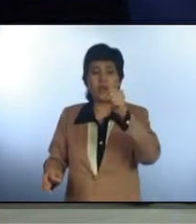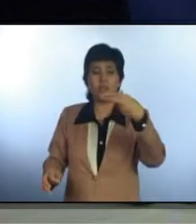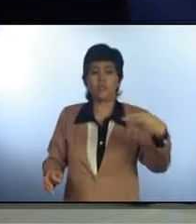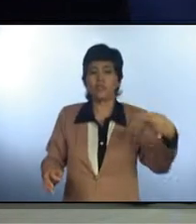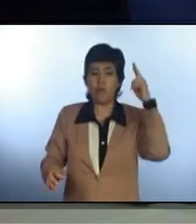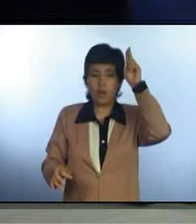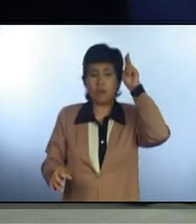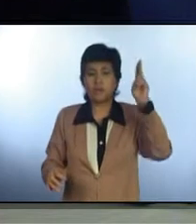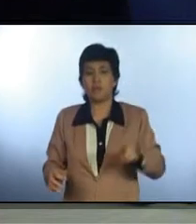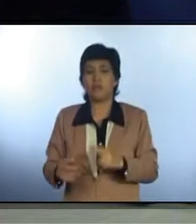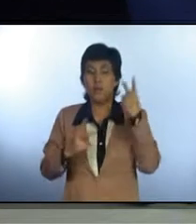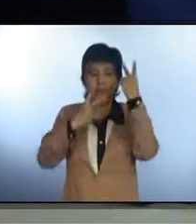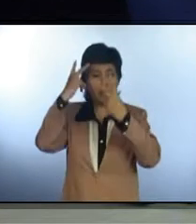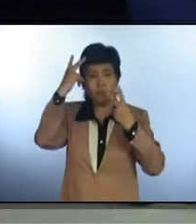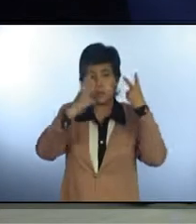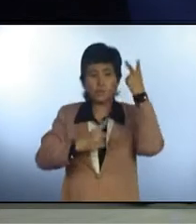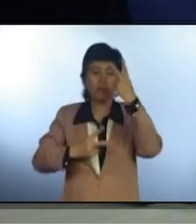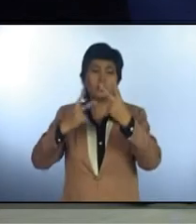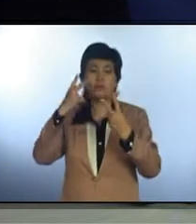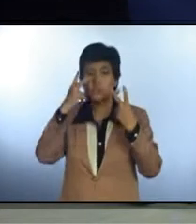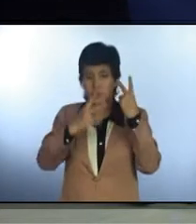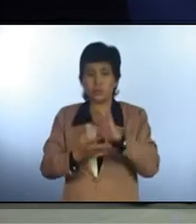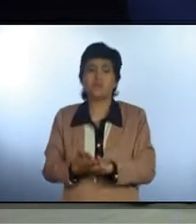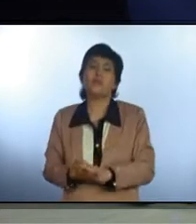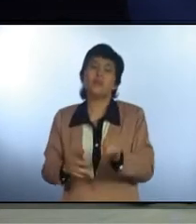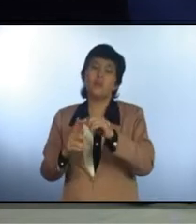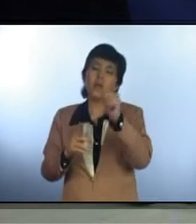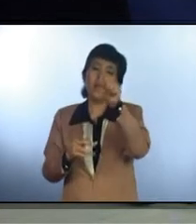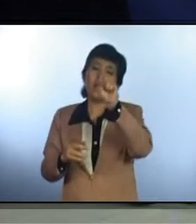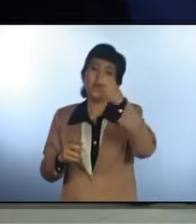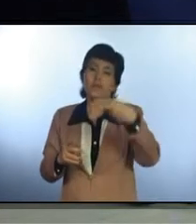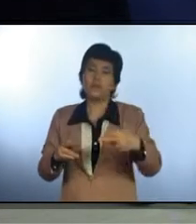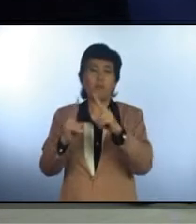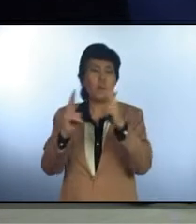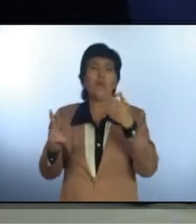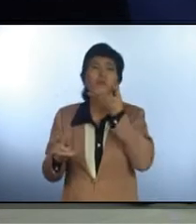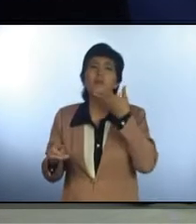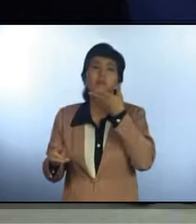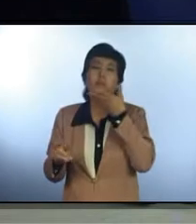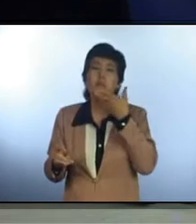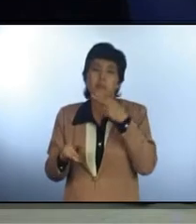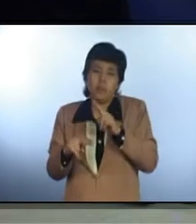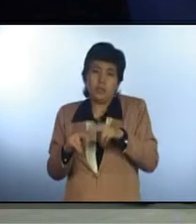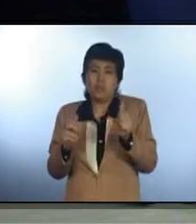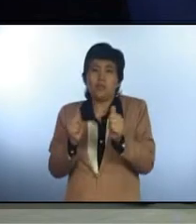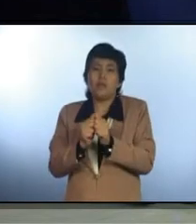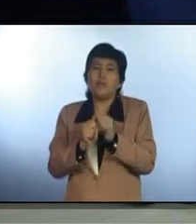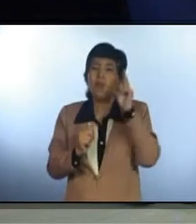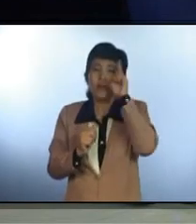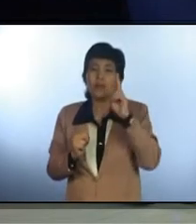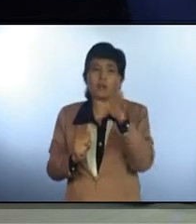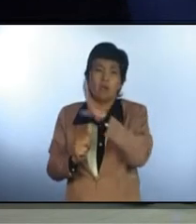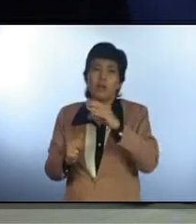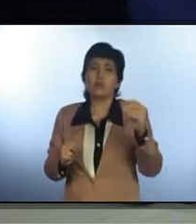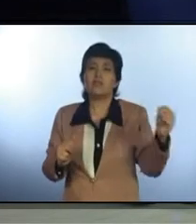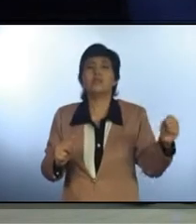story. It's about the visit of Prophet Elijah. Now, when Asch was very young, he would sit with his uncle, okay?